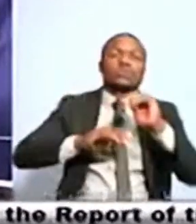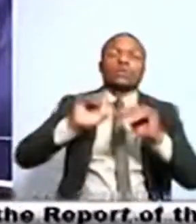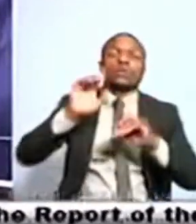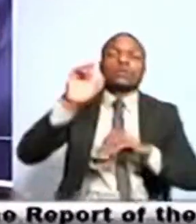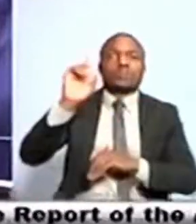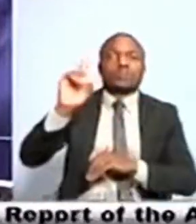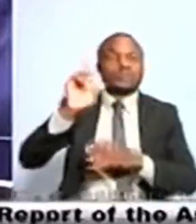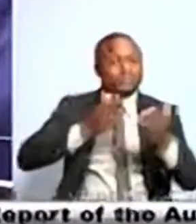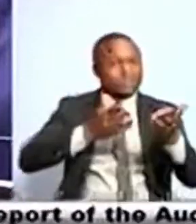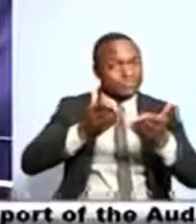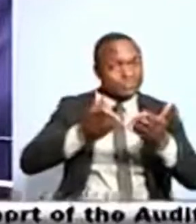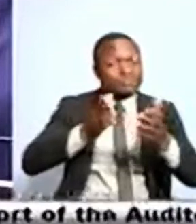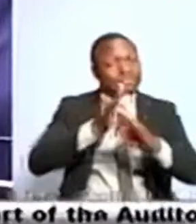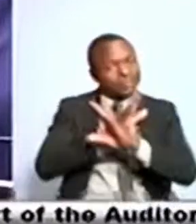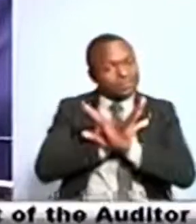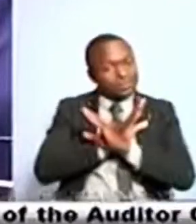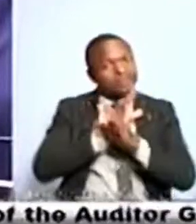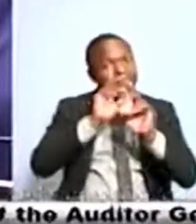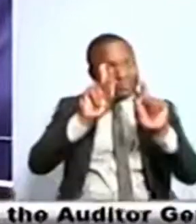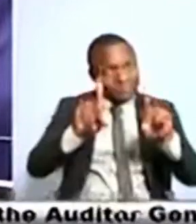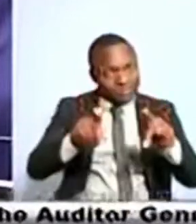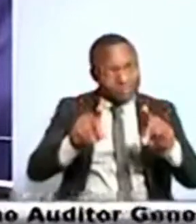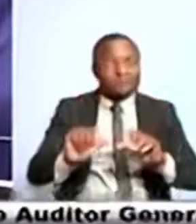as a citizen.